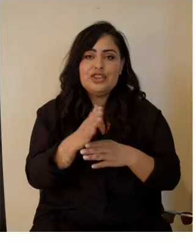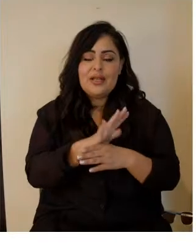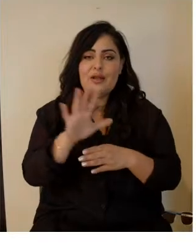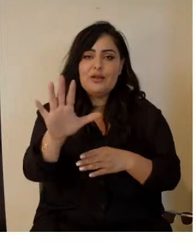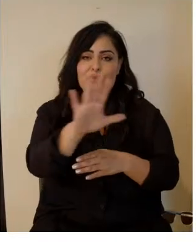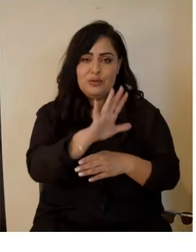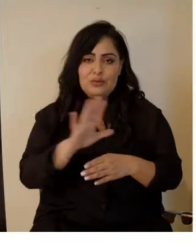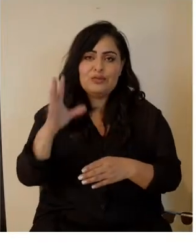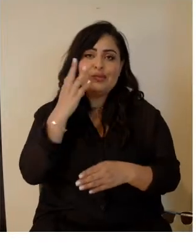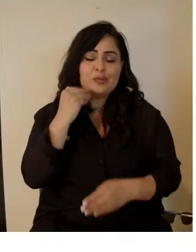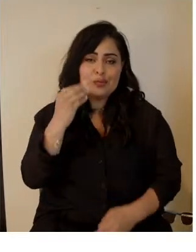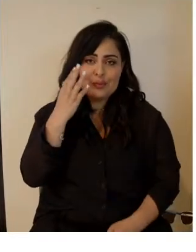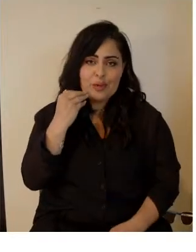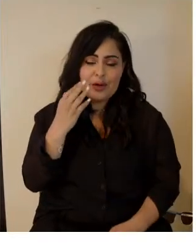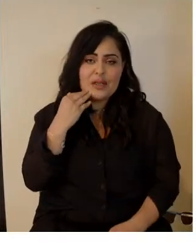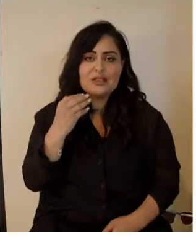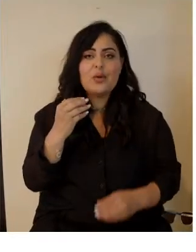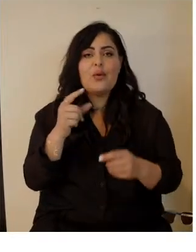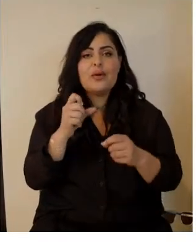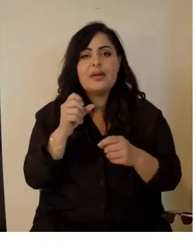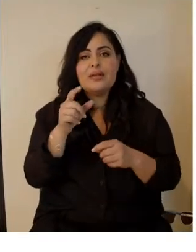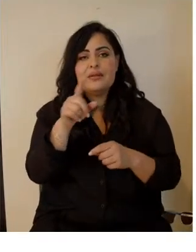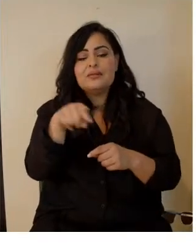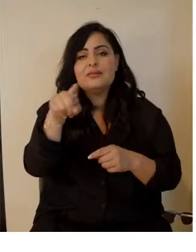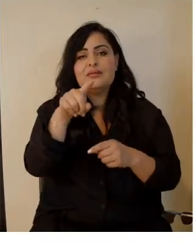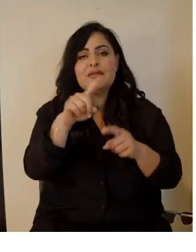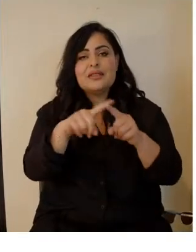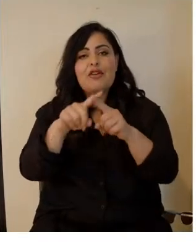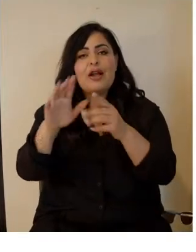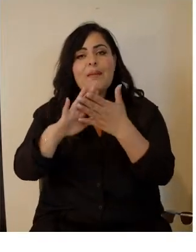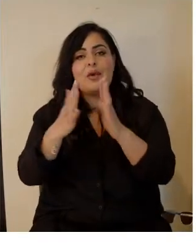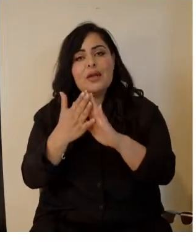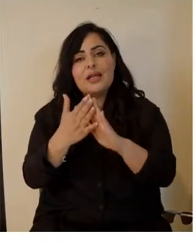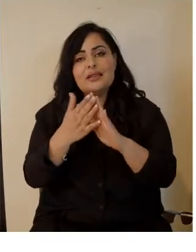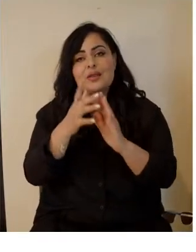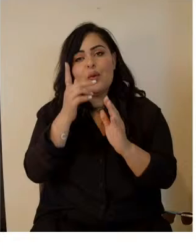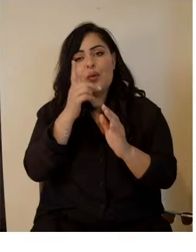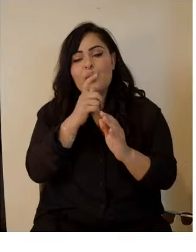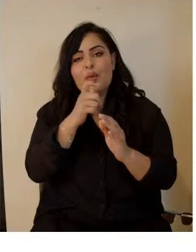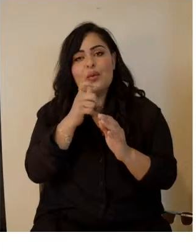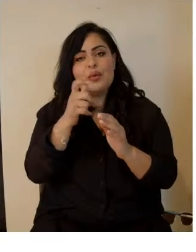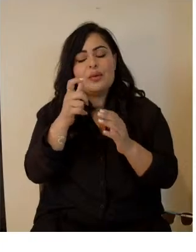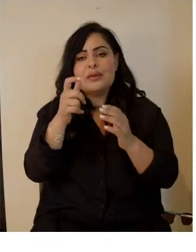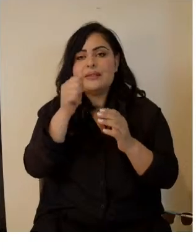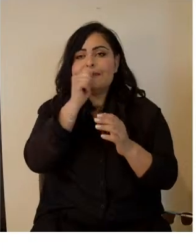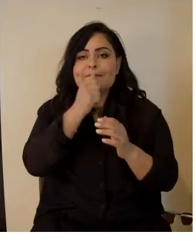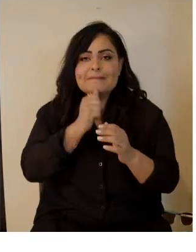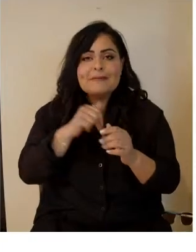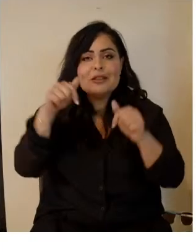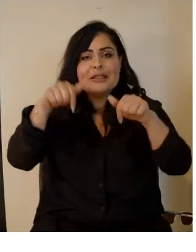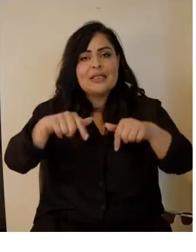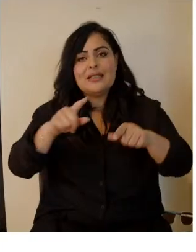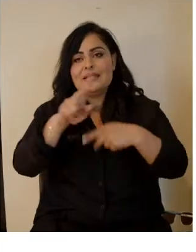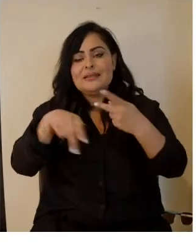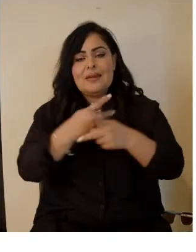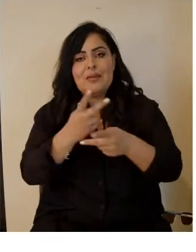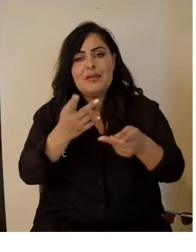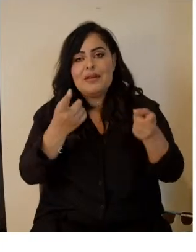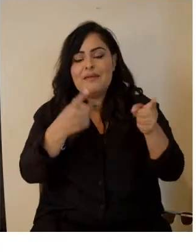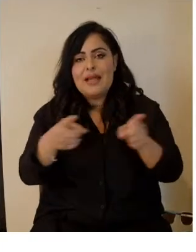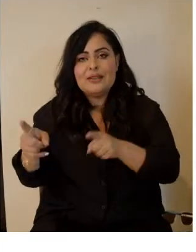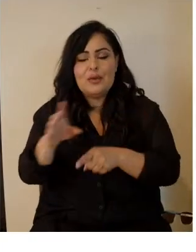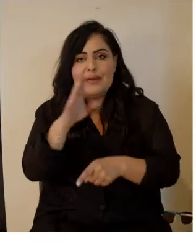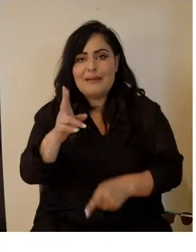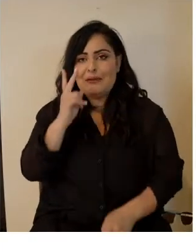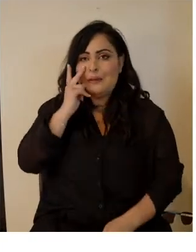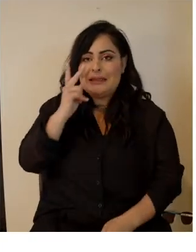communities that we serve that were impacted by these very significant, very severe, and unprecedented wind events that we've seen nothing like it in at